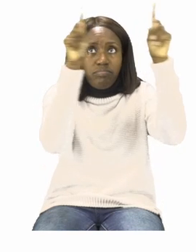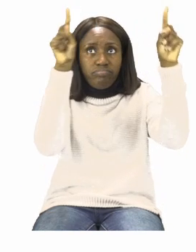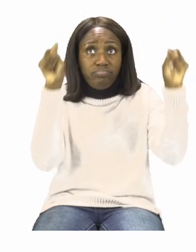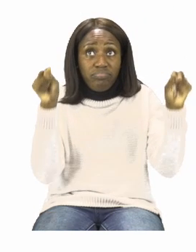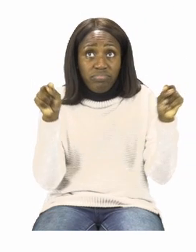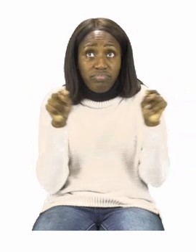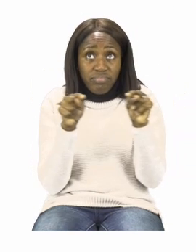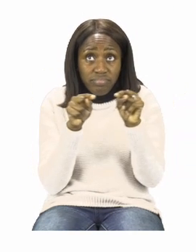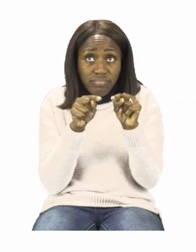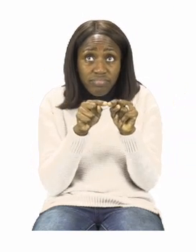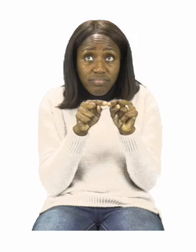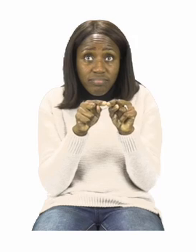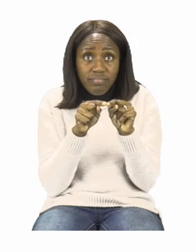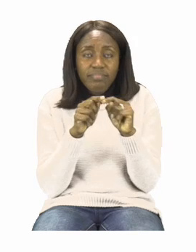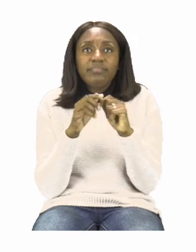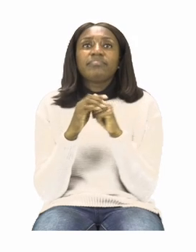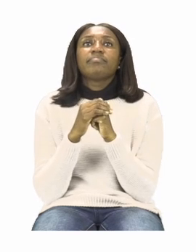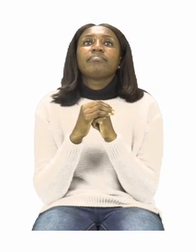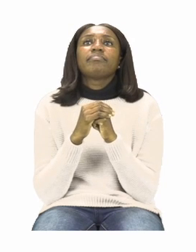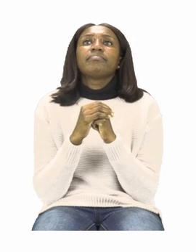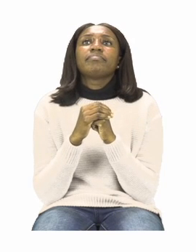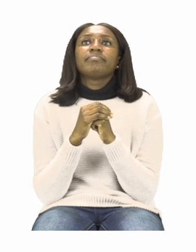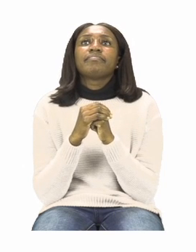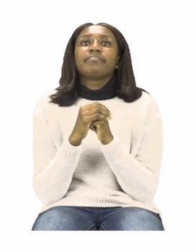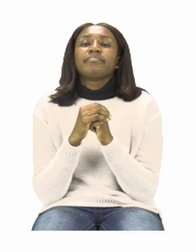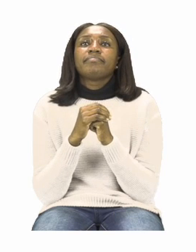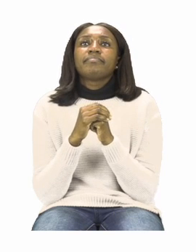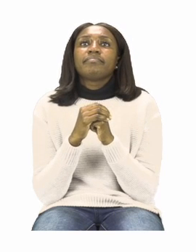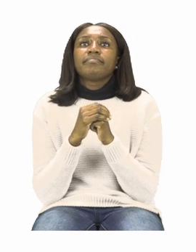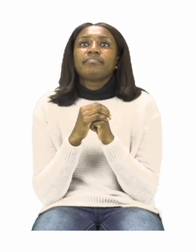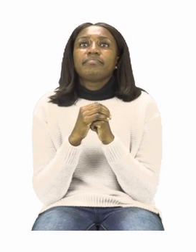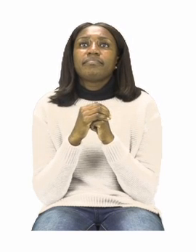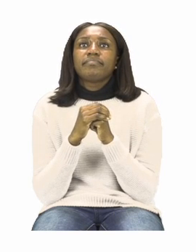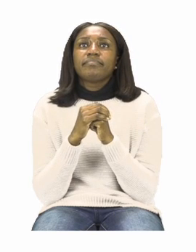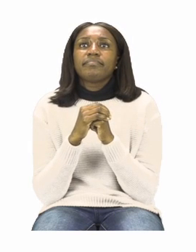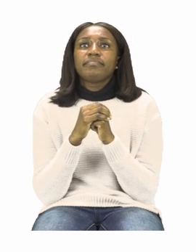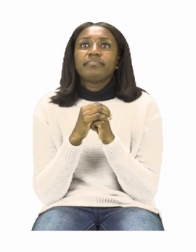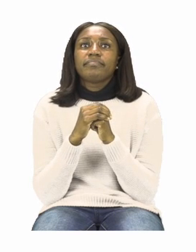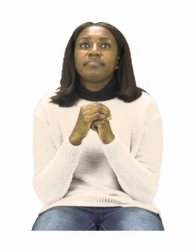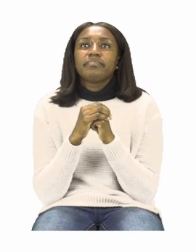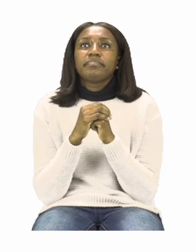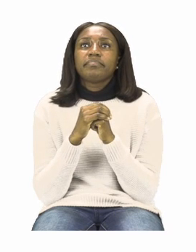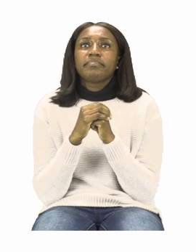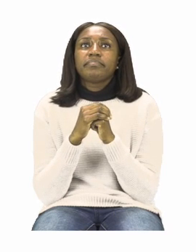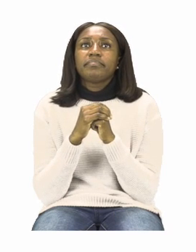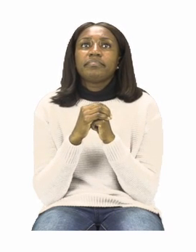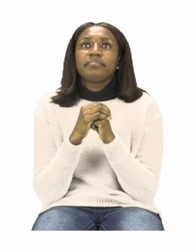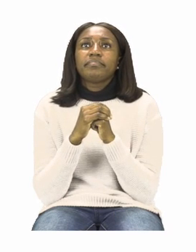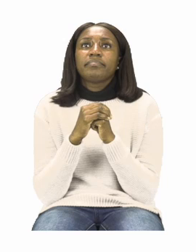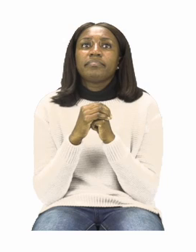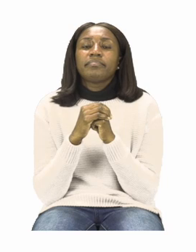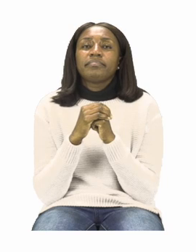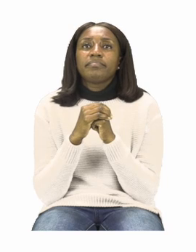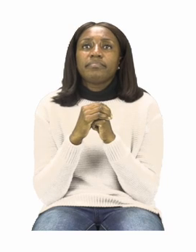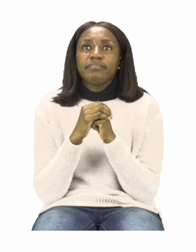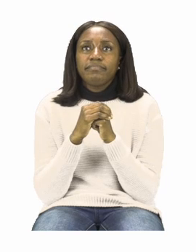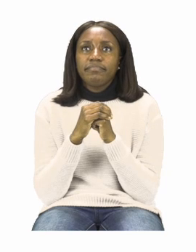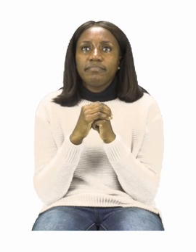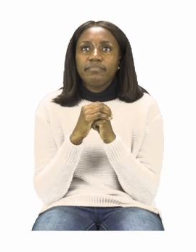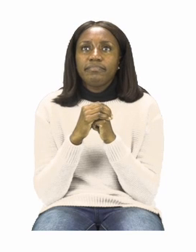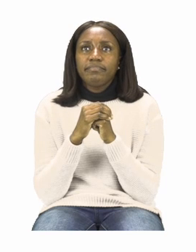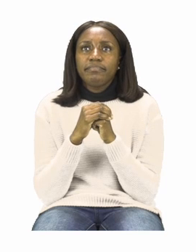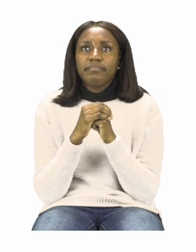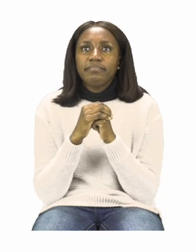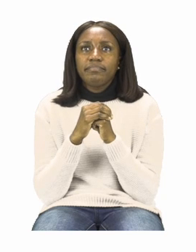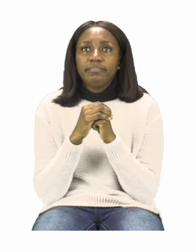these pictures? Go to the bottom of your page one more time. There you go. So